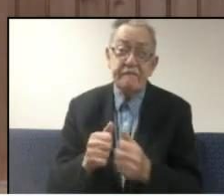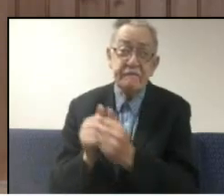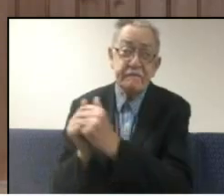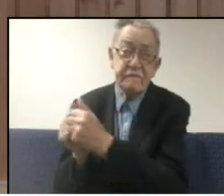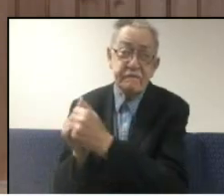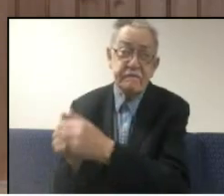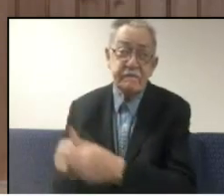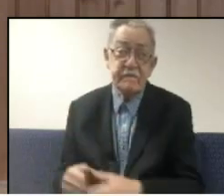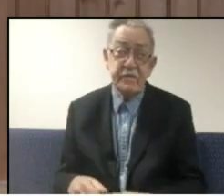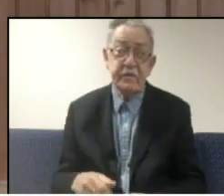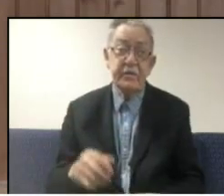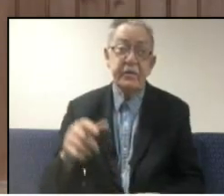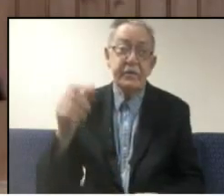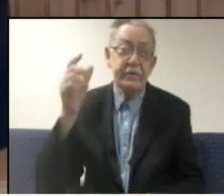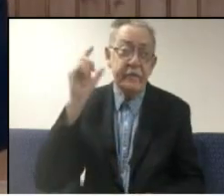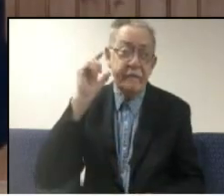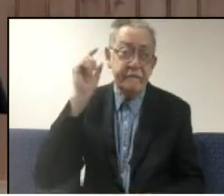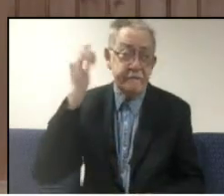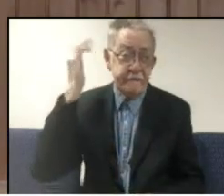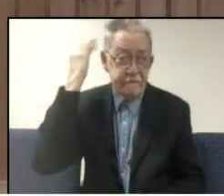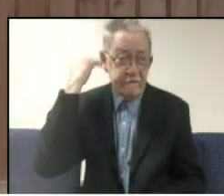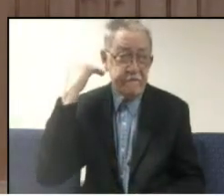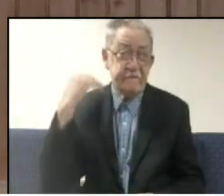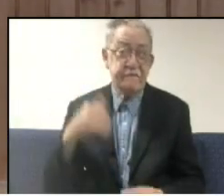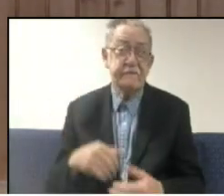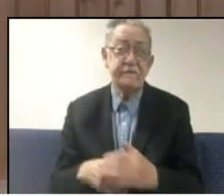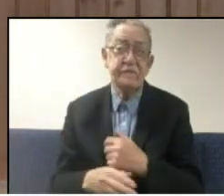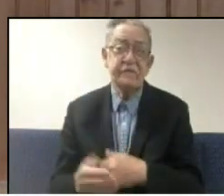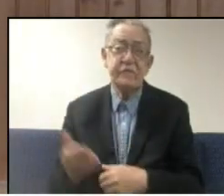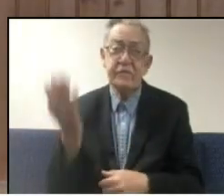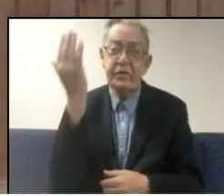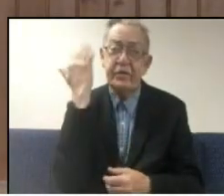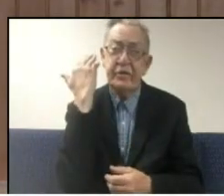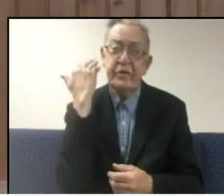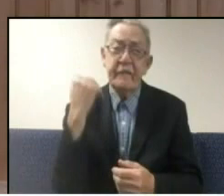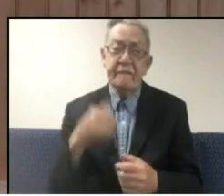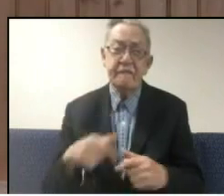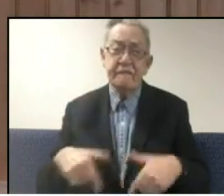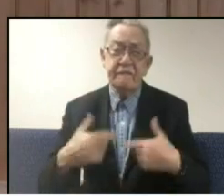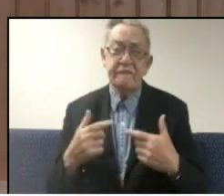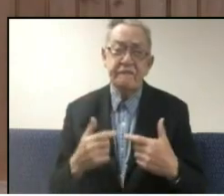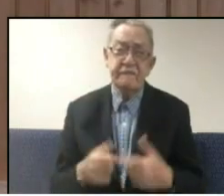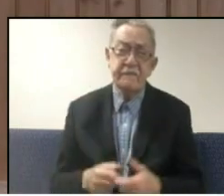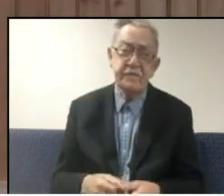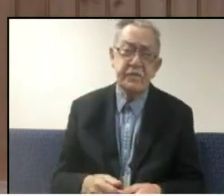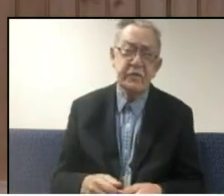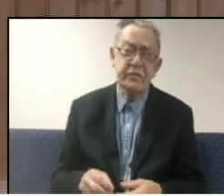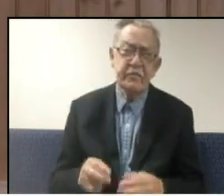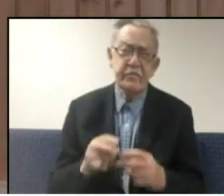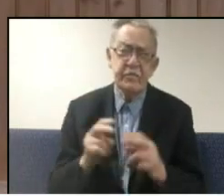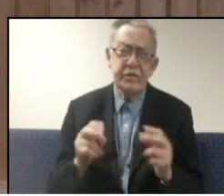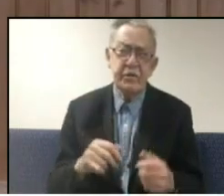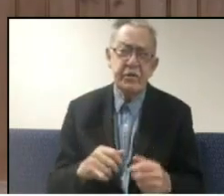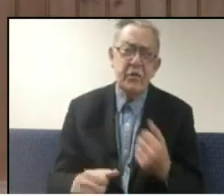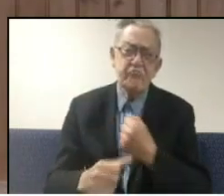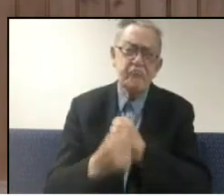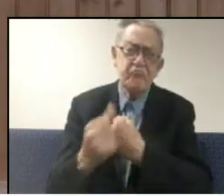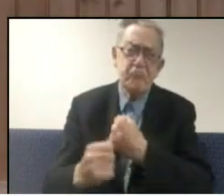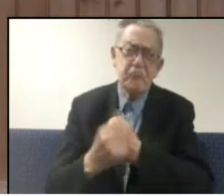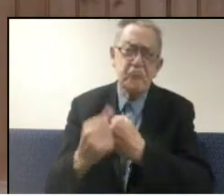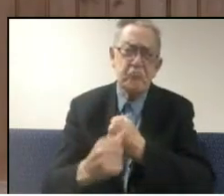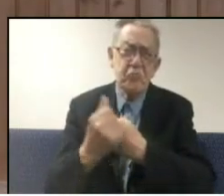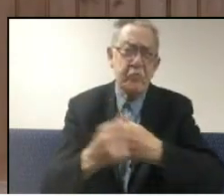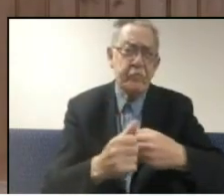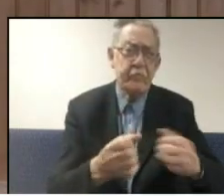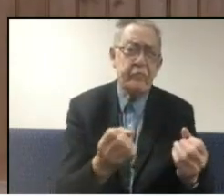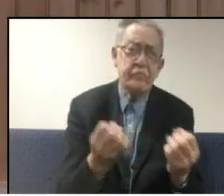life," well, of course they've heard about his former life. He was notorious. He persecuted the church,